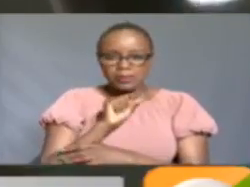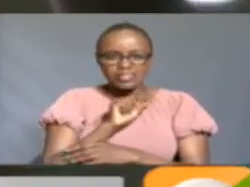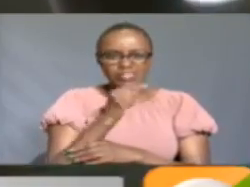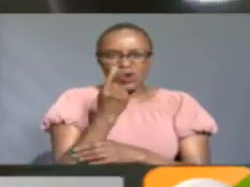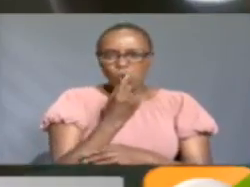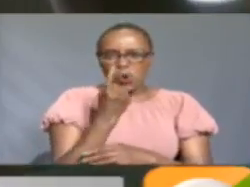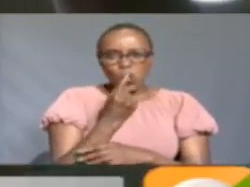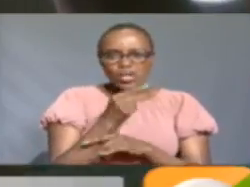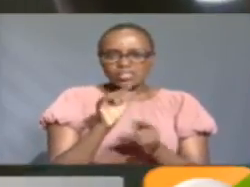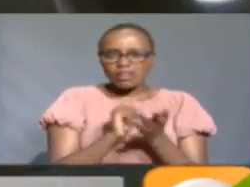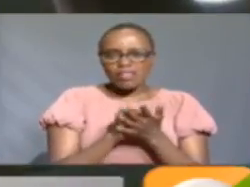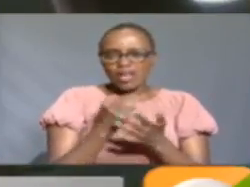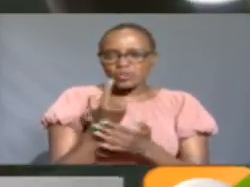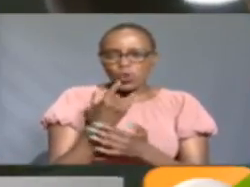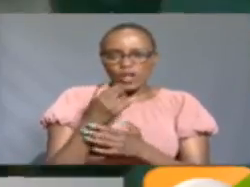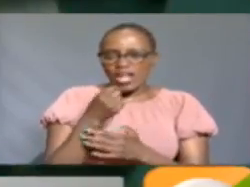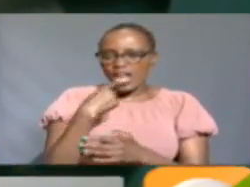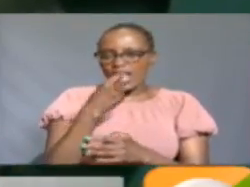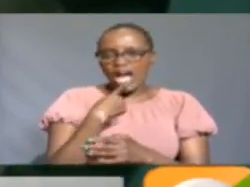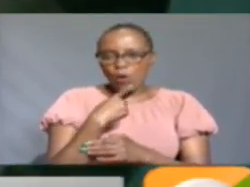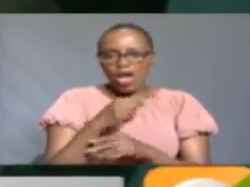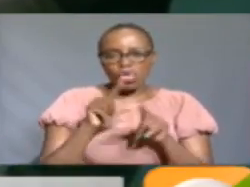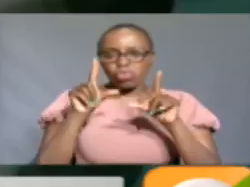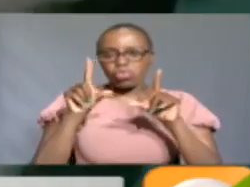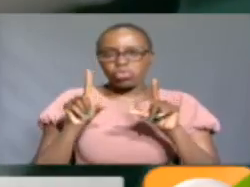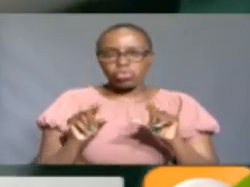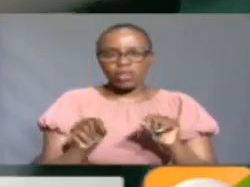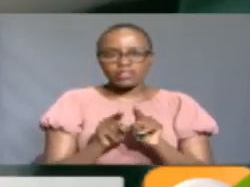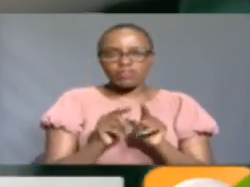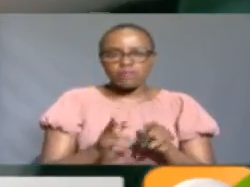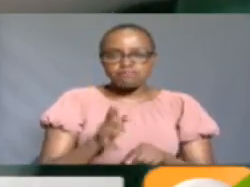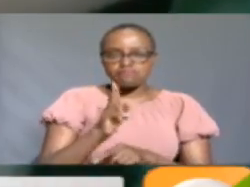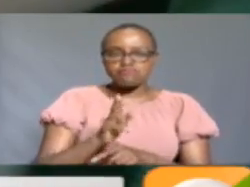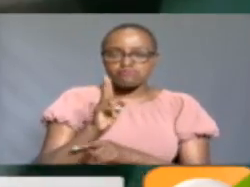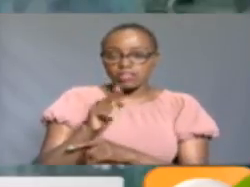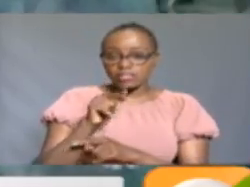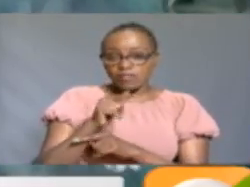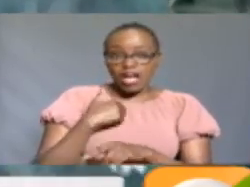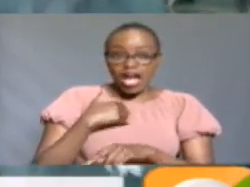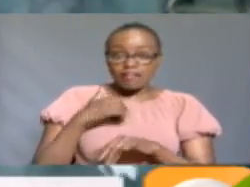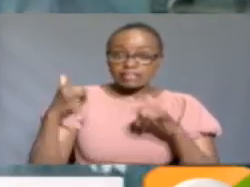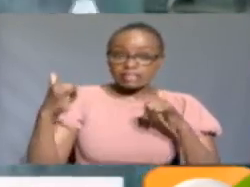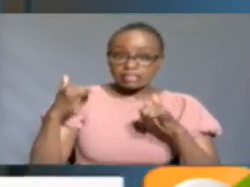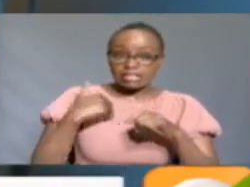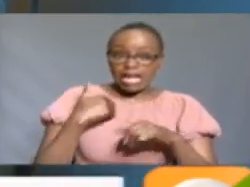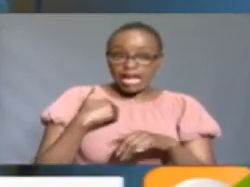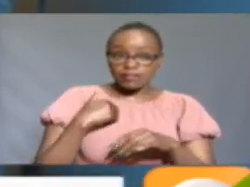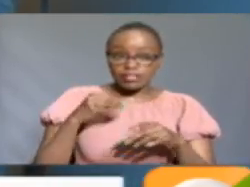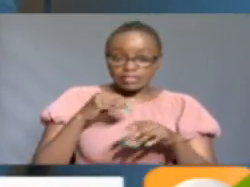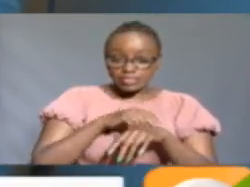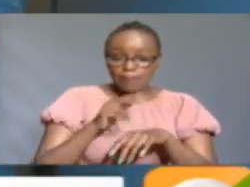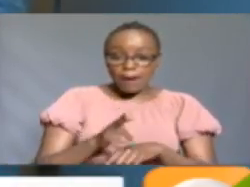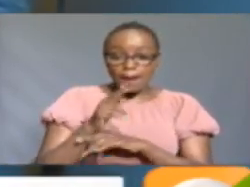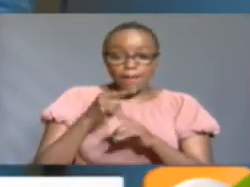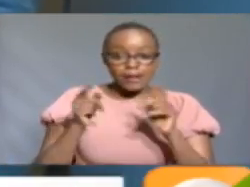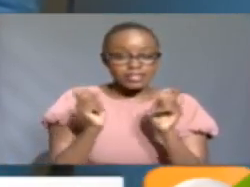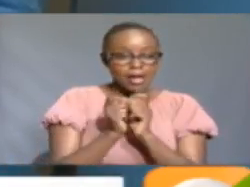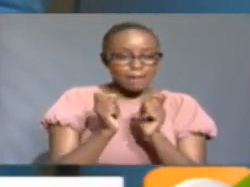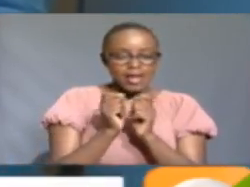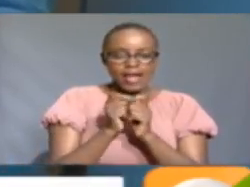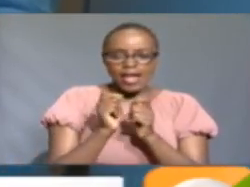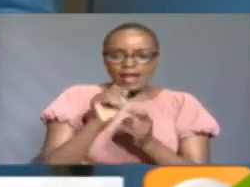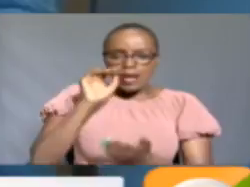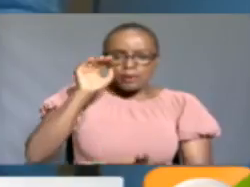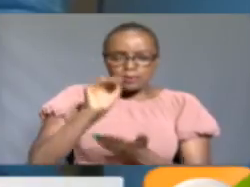an anti-inflammatory drug amid the pain from bullet wounds he had sustained in the attack. But the pain reliever from